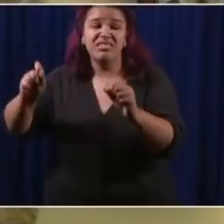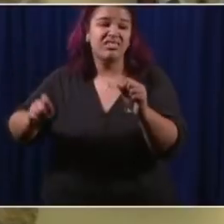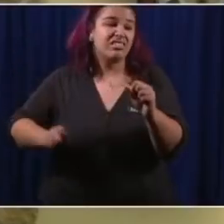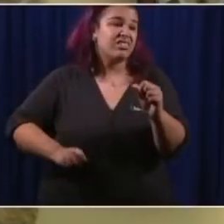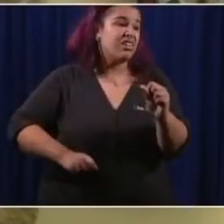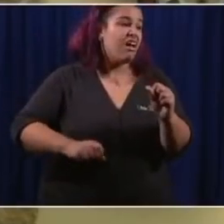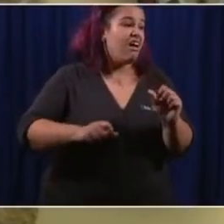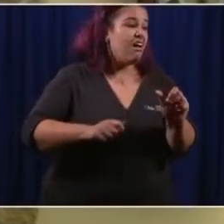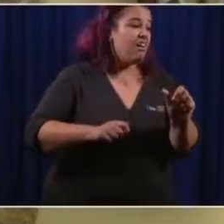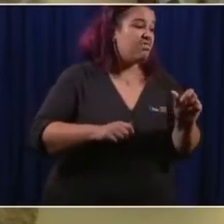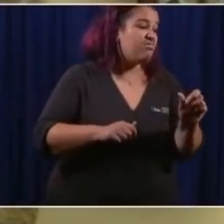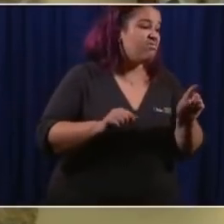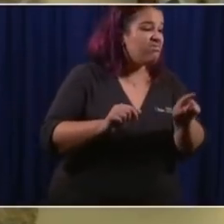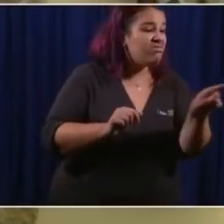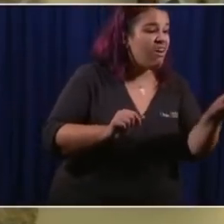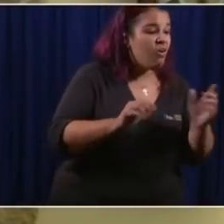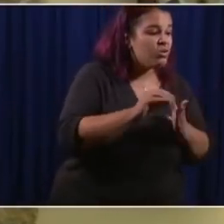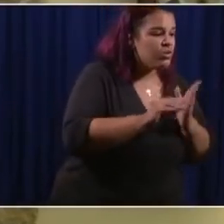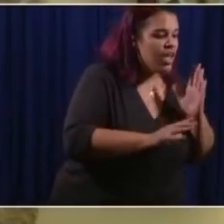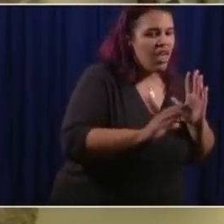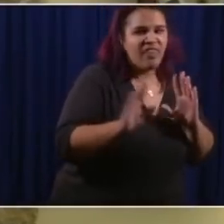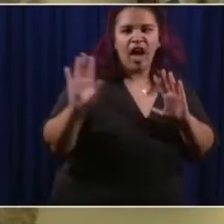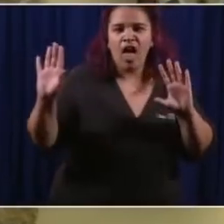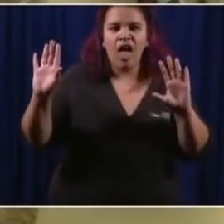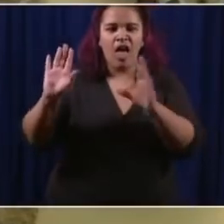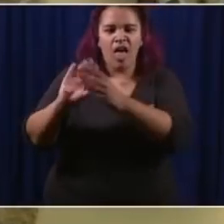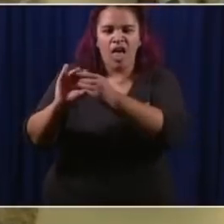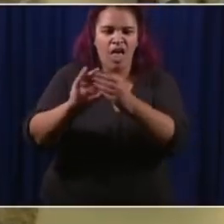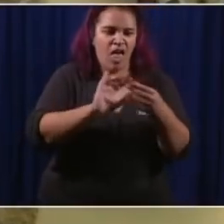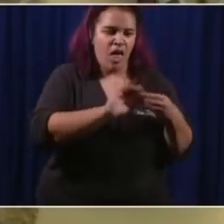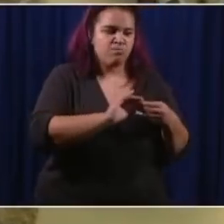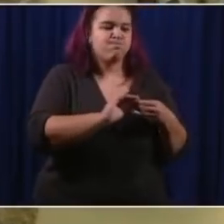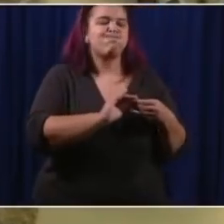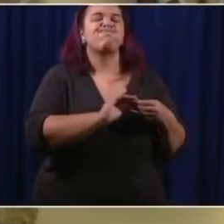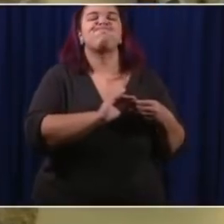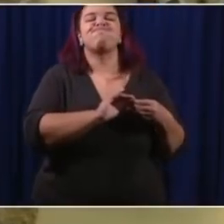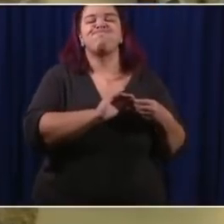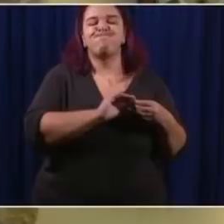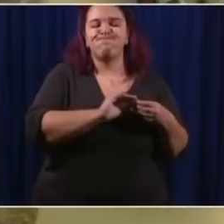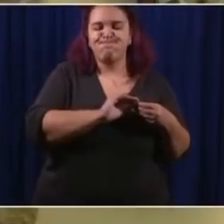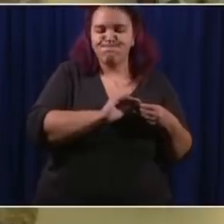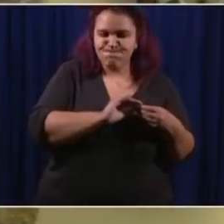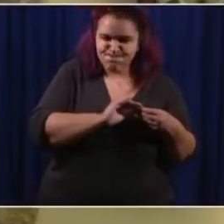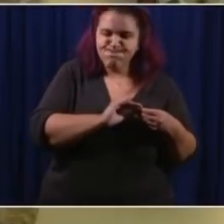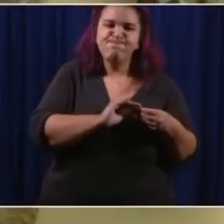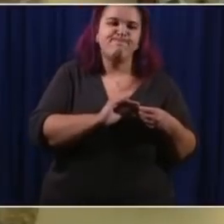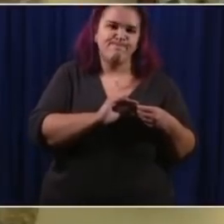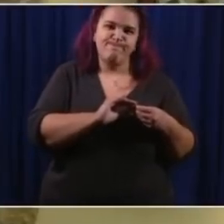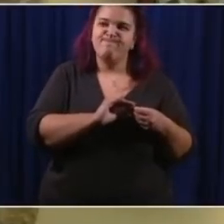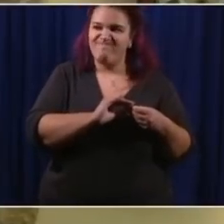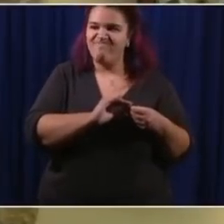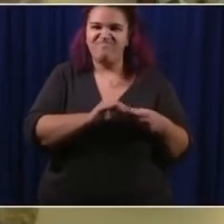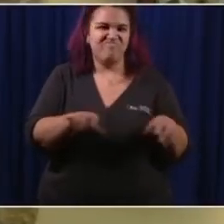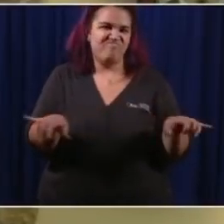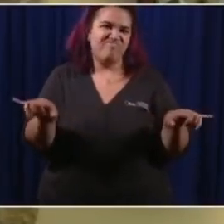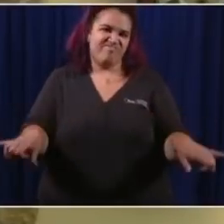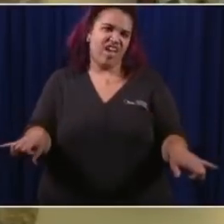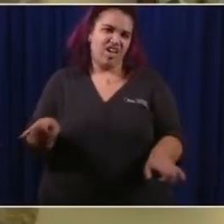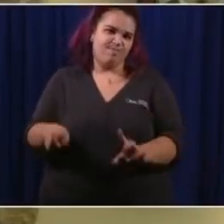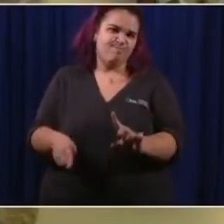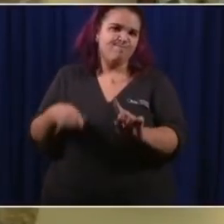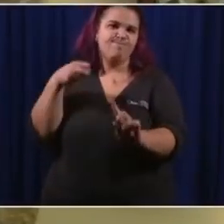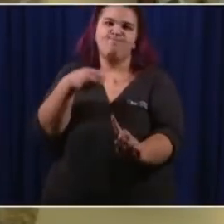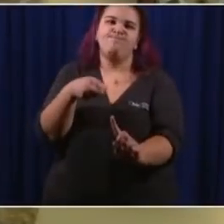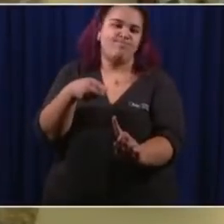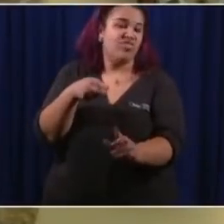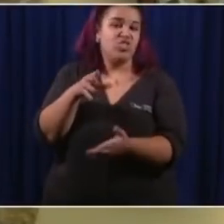and as I talk to people who are on campus, that's kind of the message. Students got to